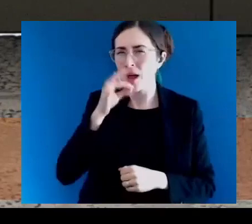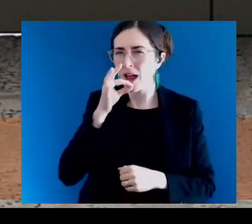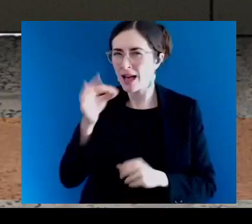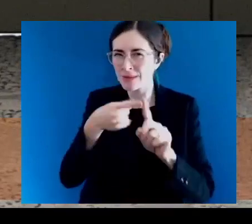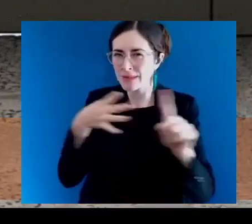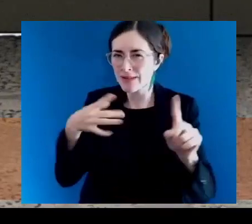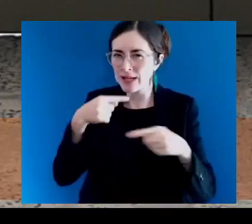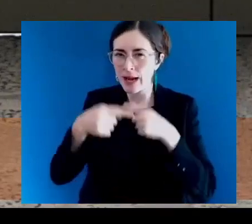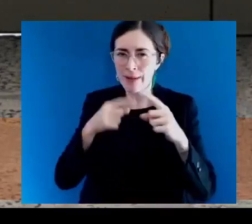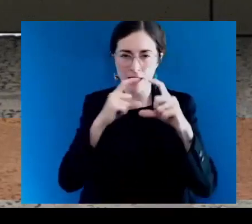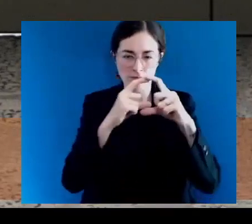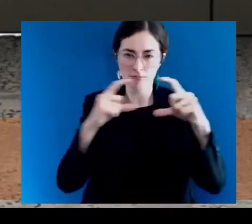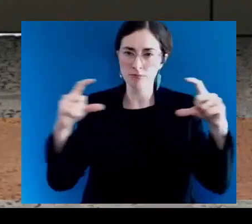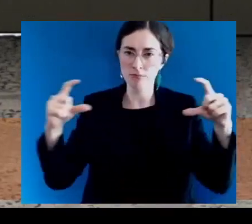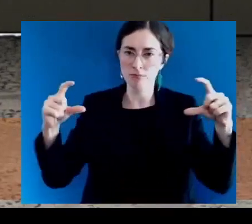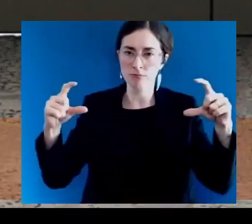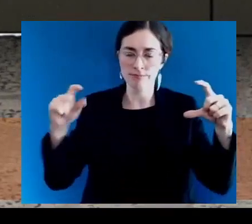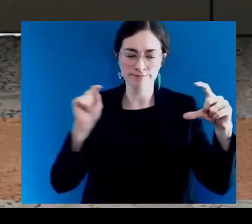paragraph